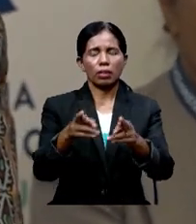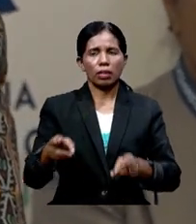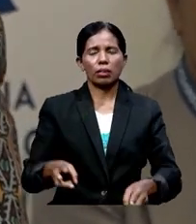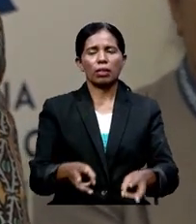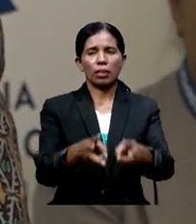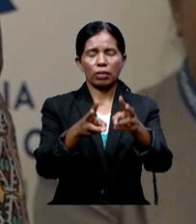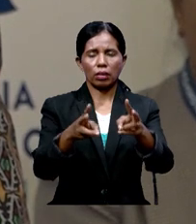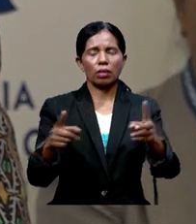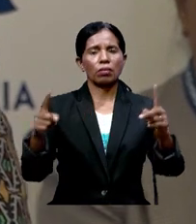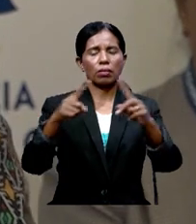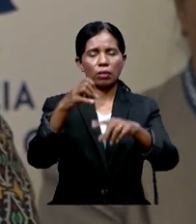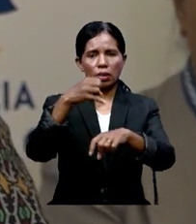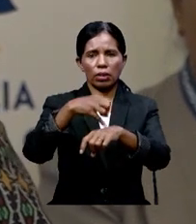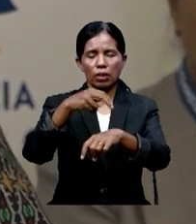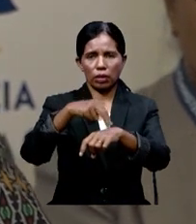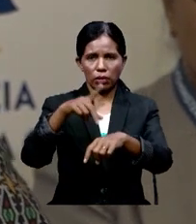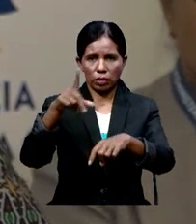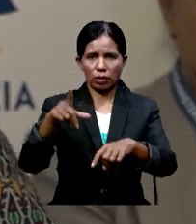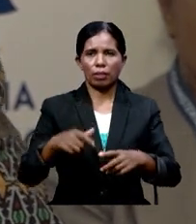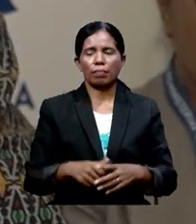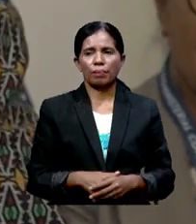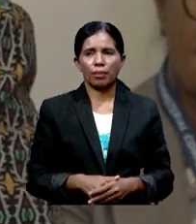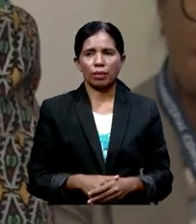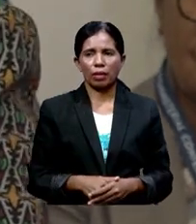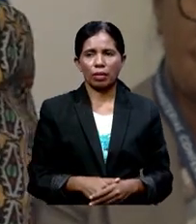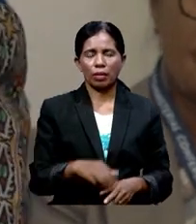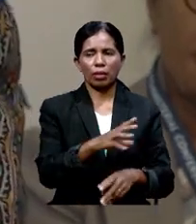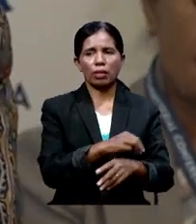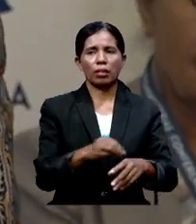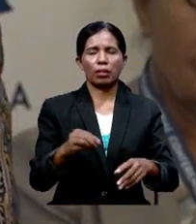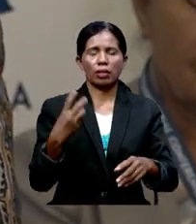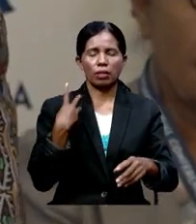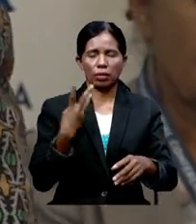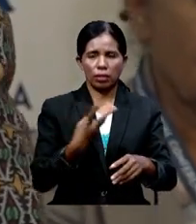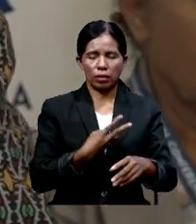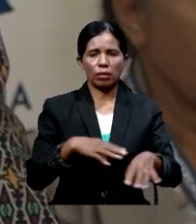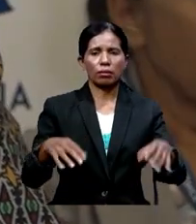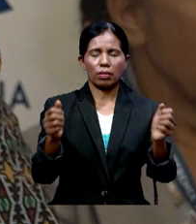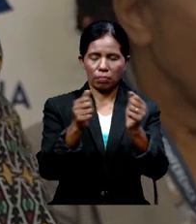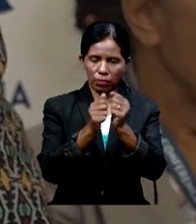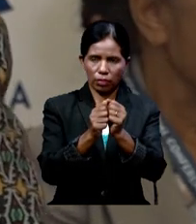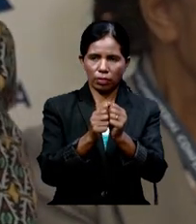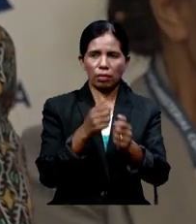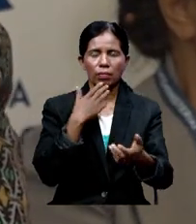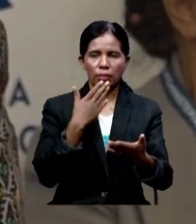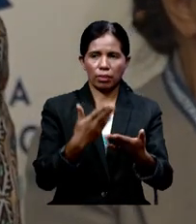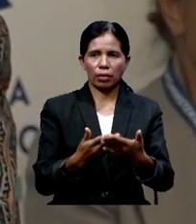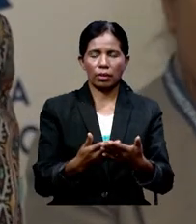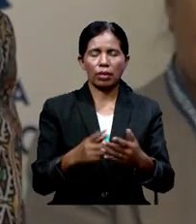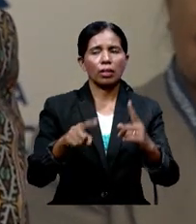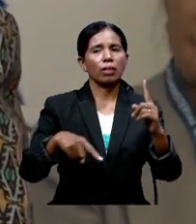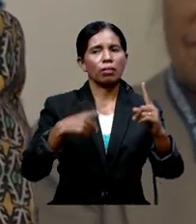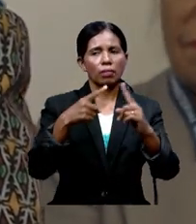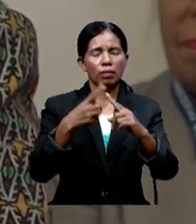for international trade. Even superpowers need rules, because when there